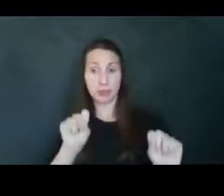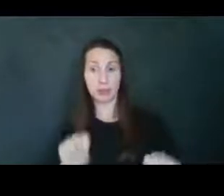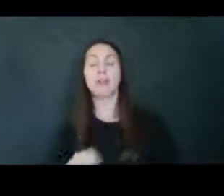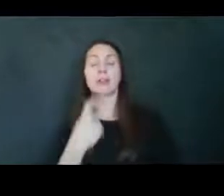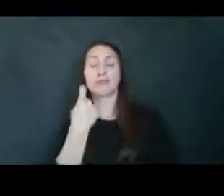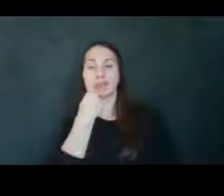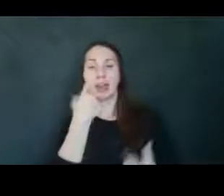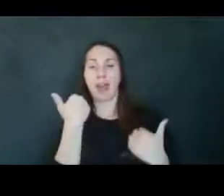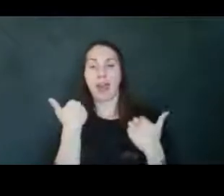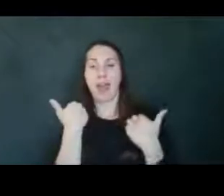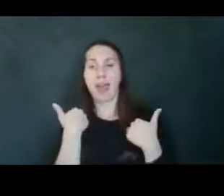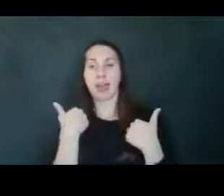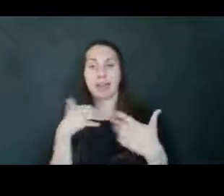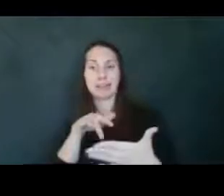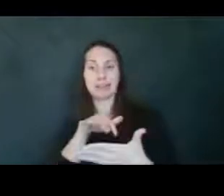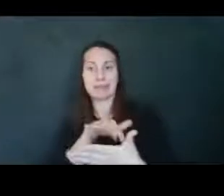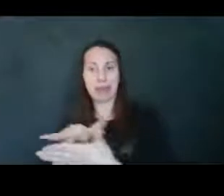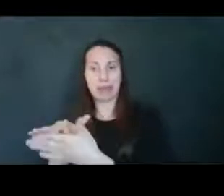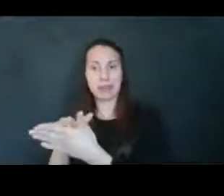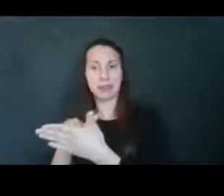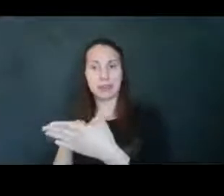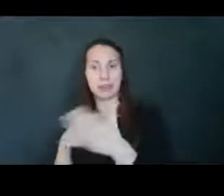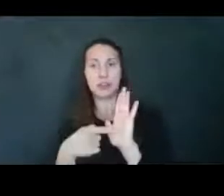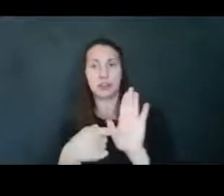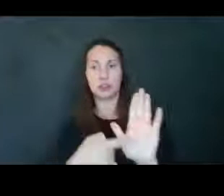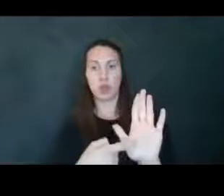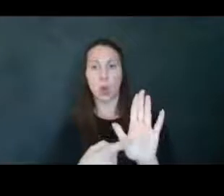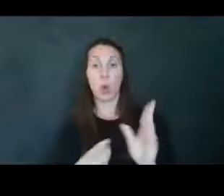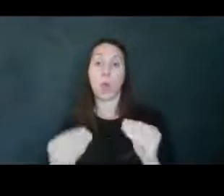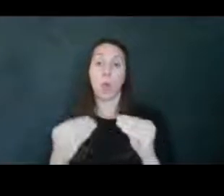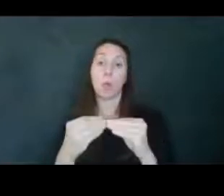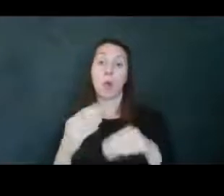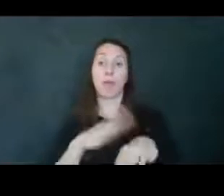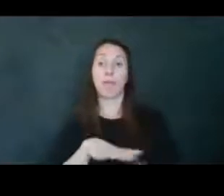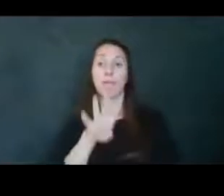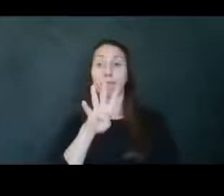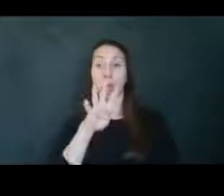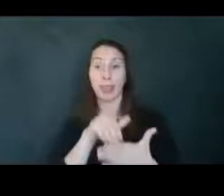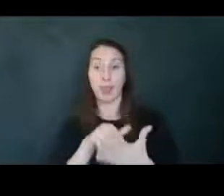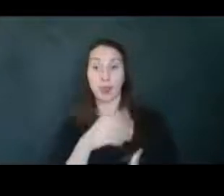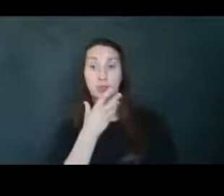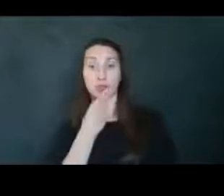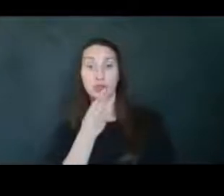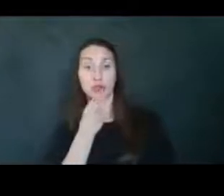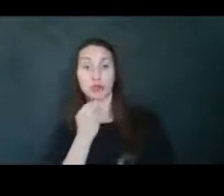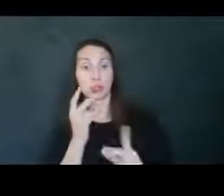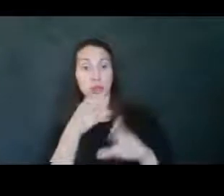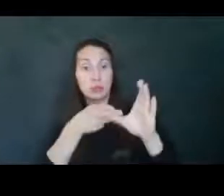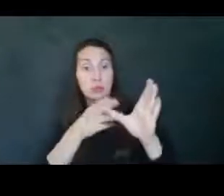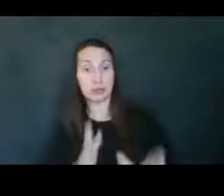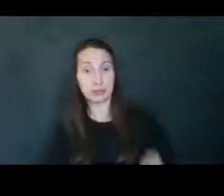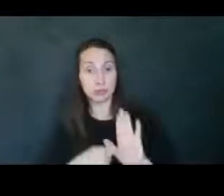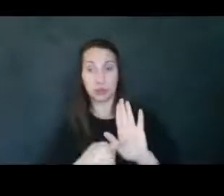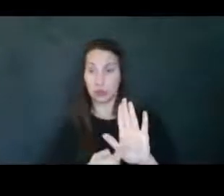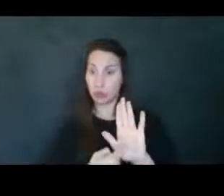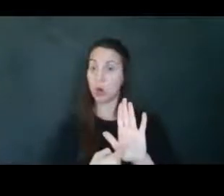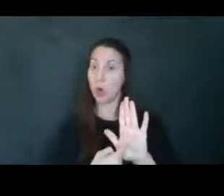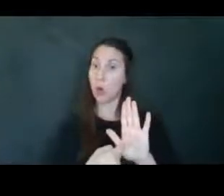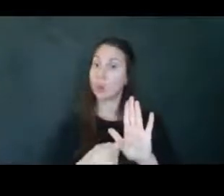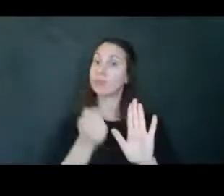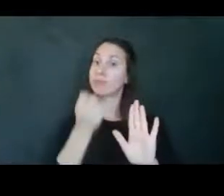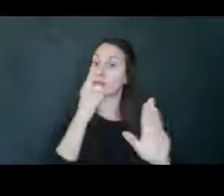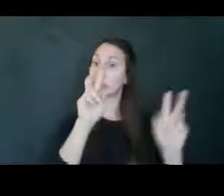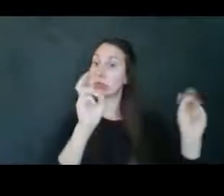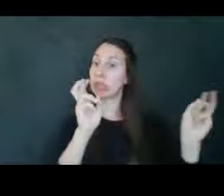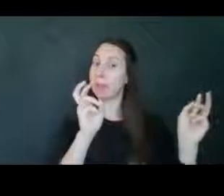landmark study of over 4,000 Jewish participants, which revealed that although the topic of inclusion was